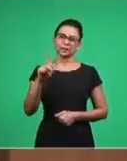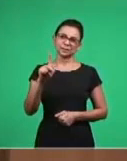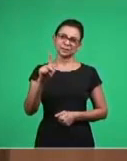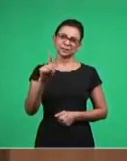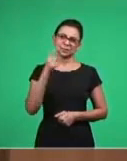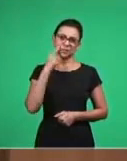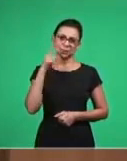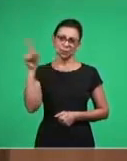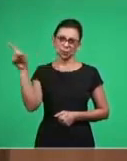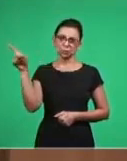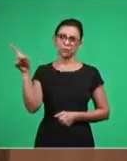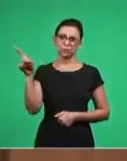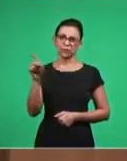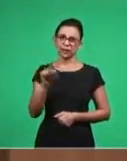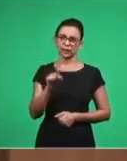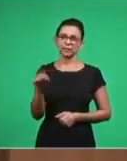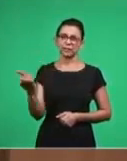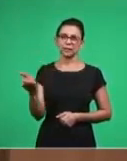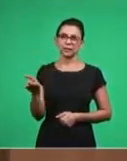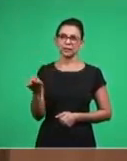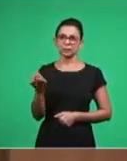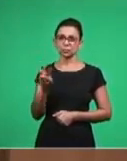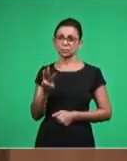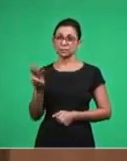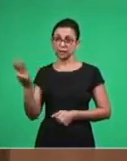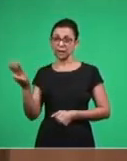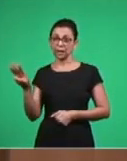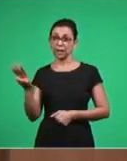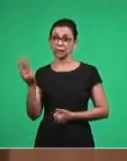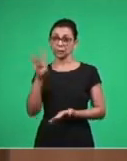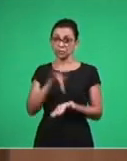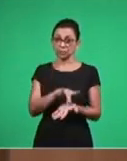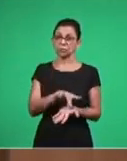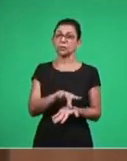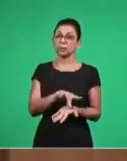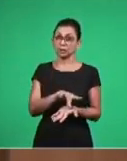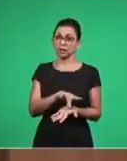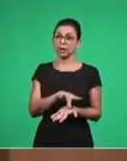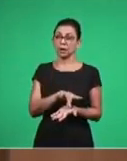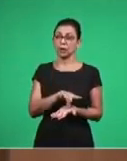to, and that the word tries to give of the return of the Lord.